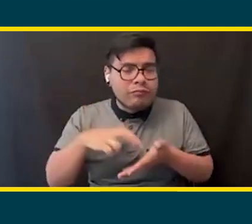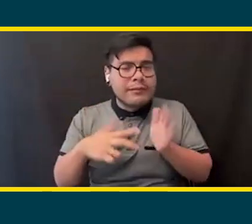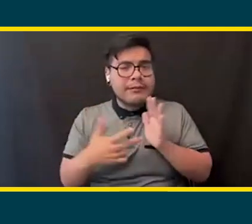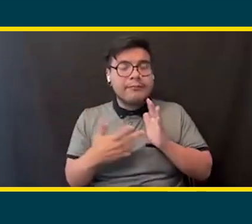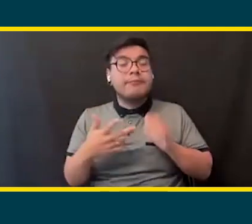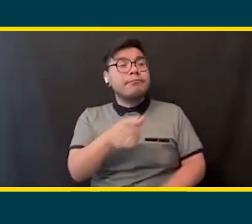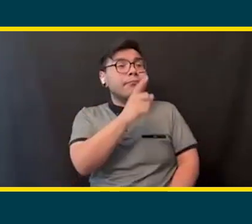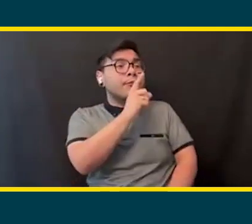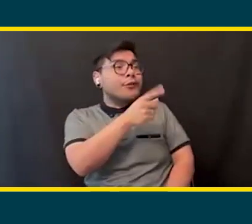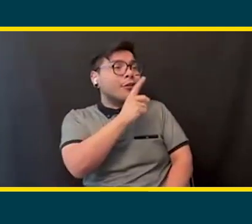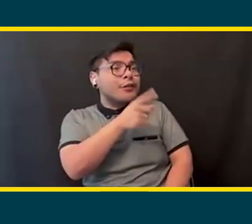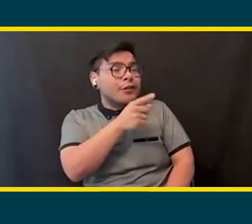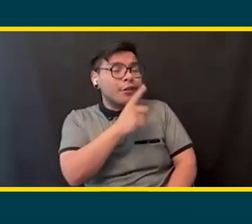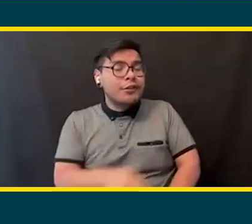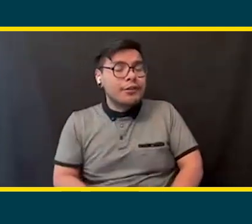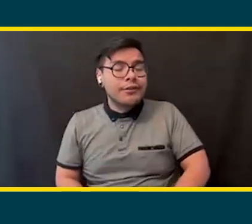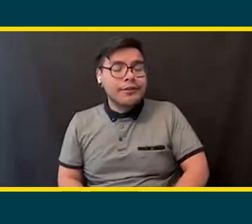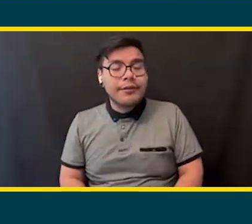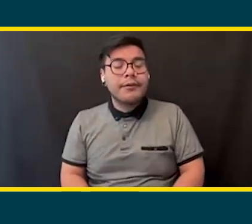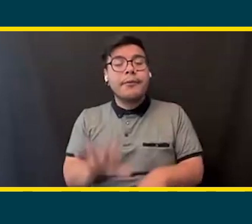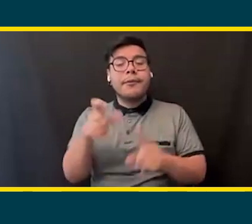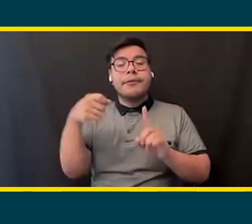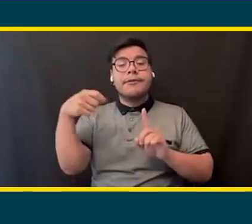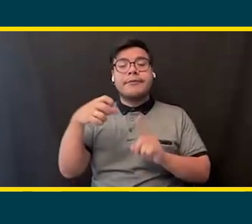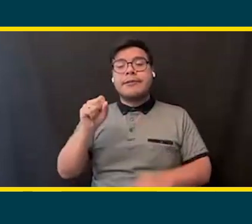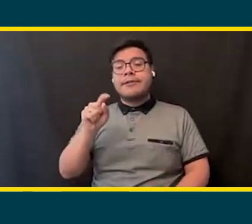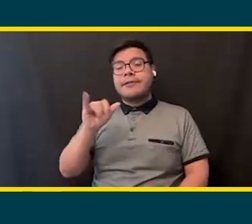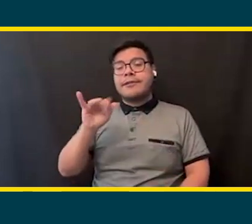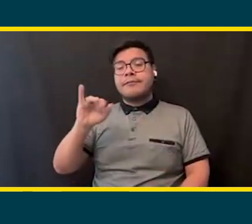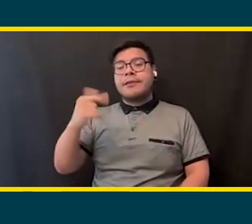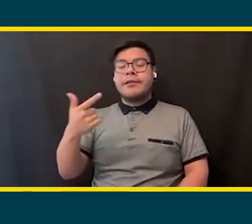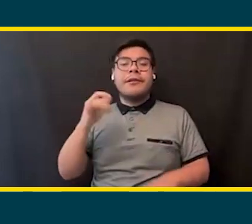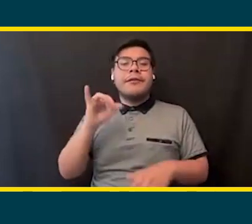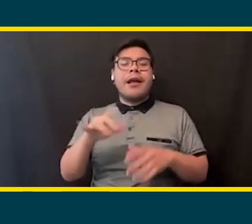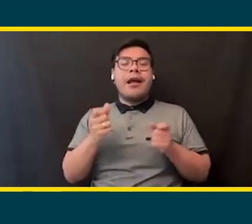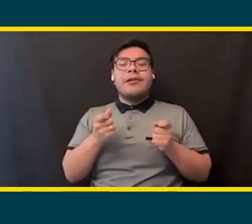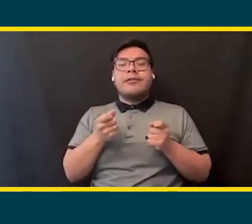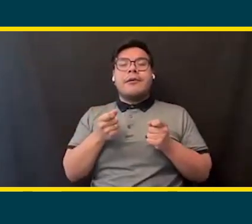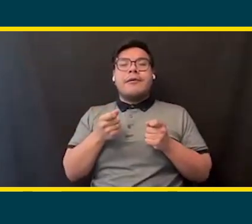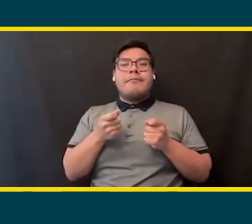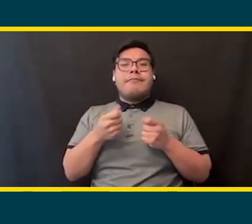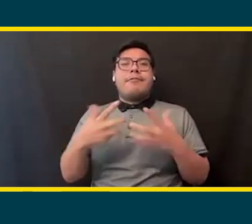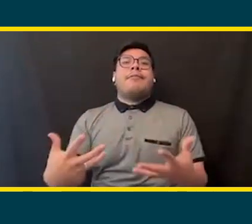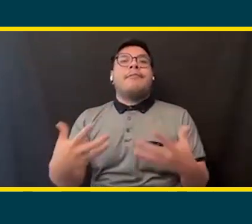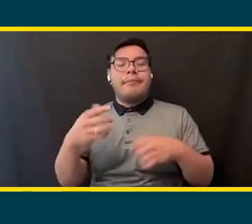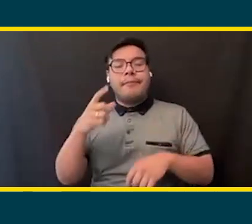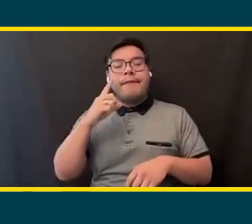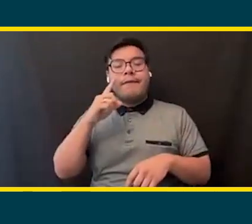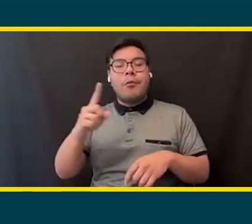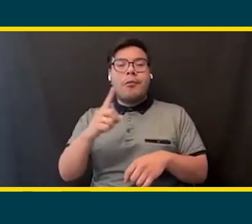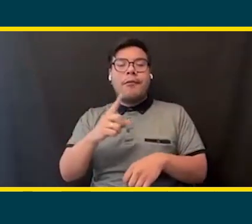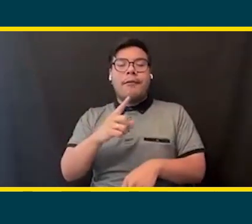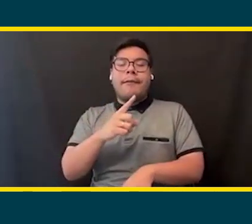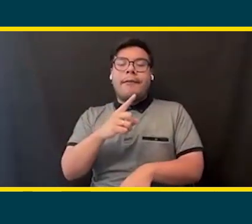Yeah, absolutely. So stimming is release of energy, is the best way that I describe